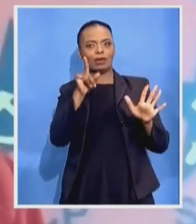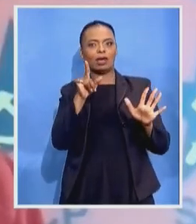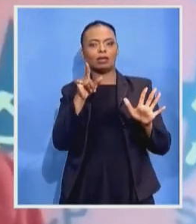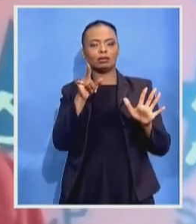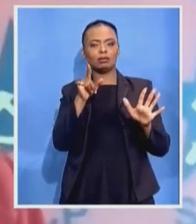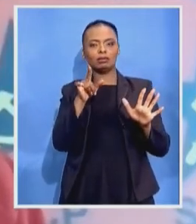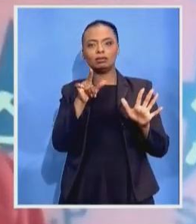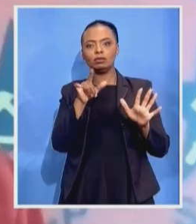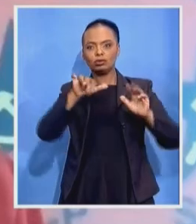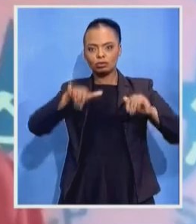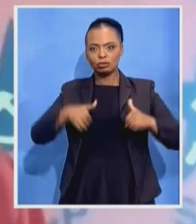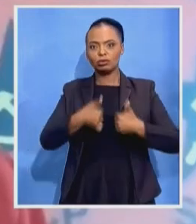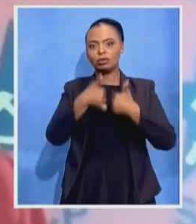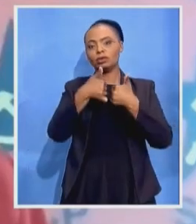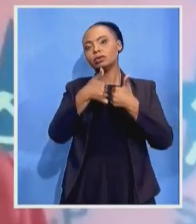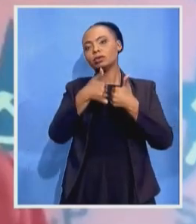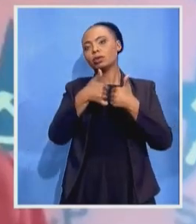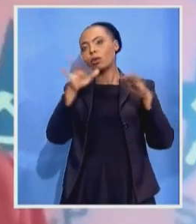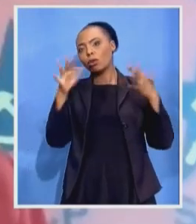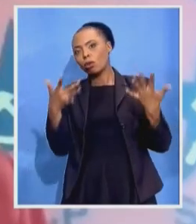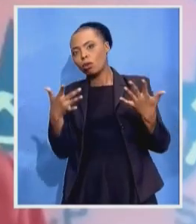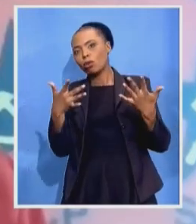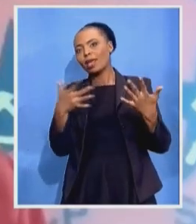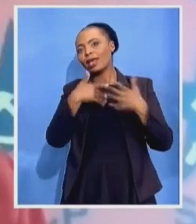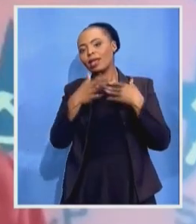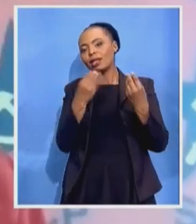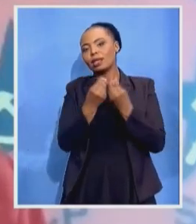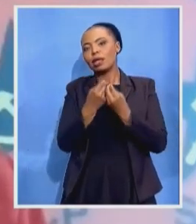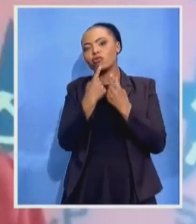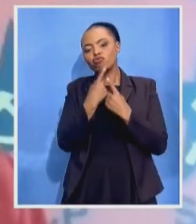our statements robustly.